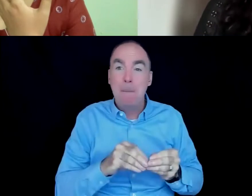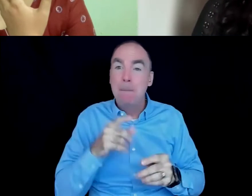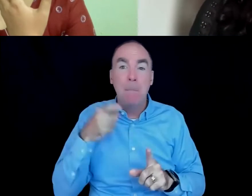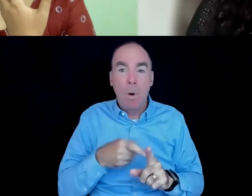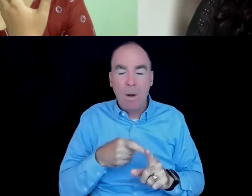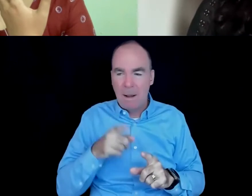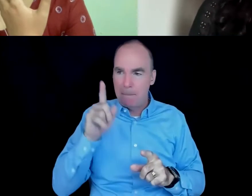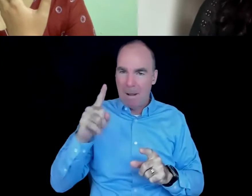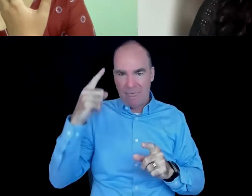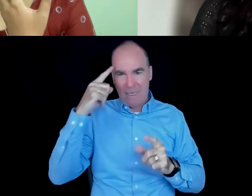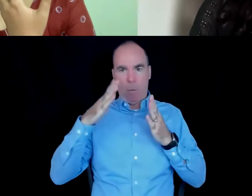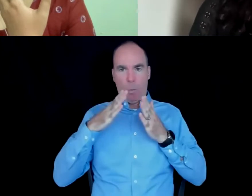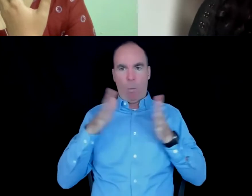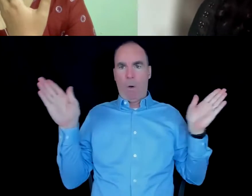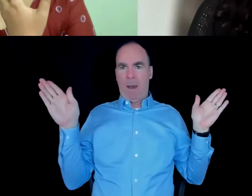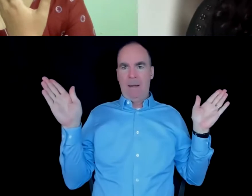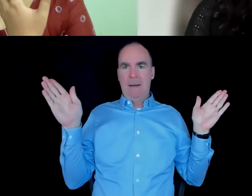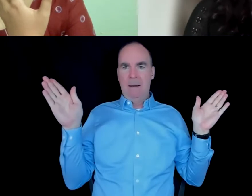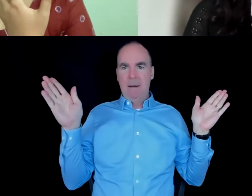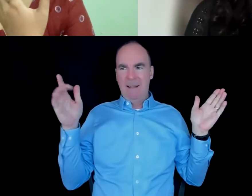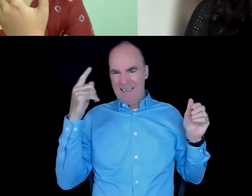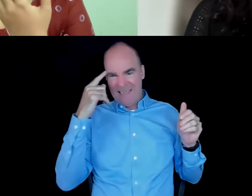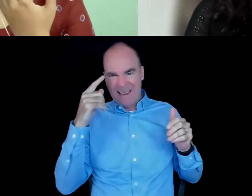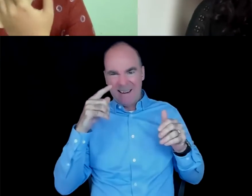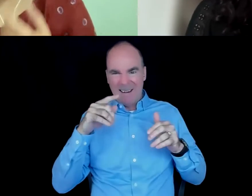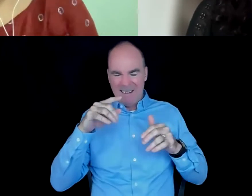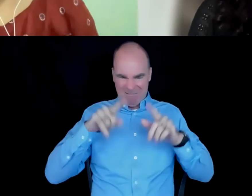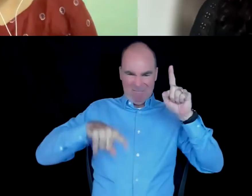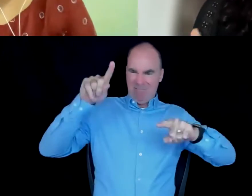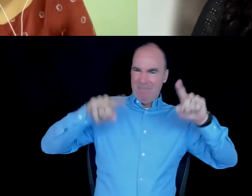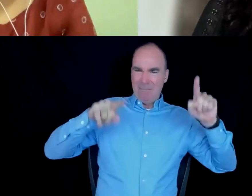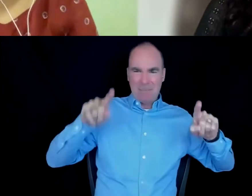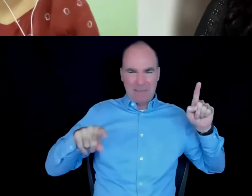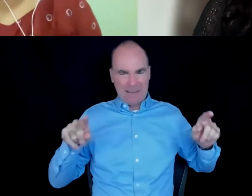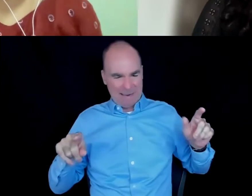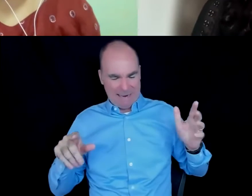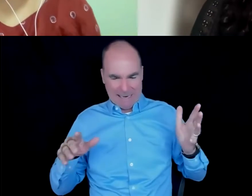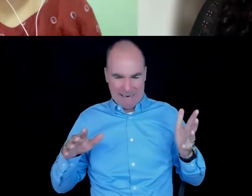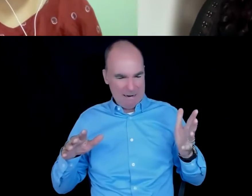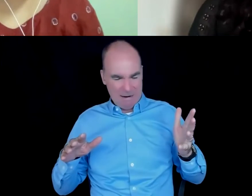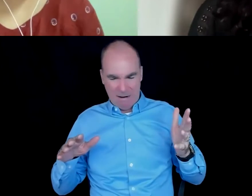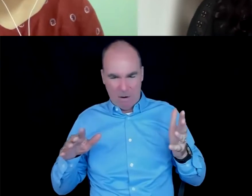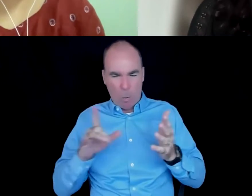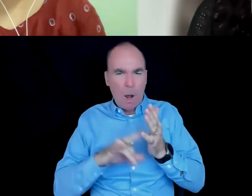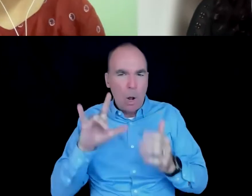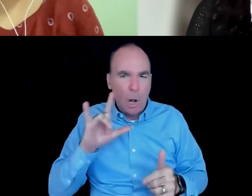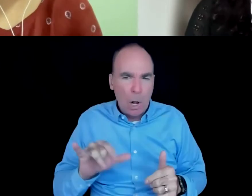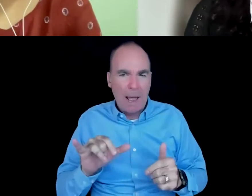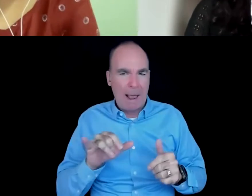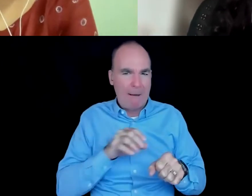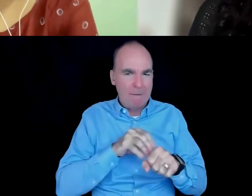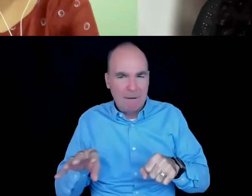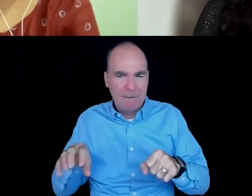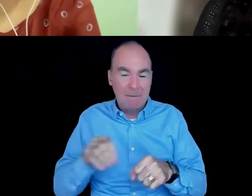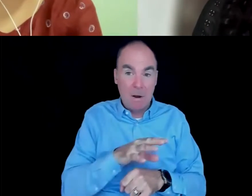that lens and acknowledge how these different factors can compound. It's not just about youth engagement or youth adult